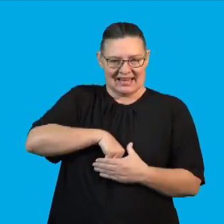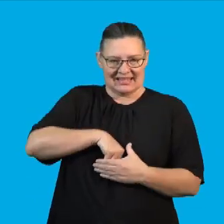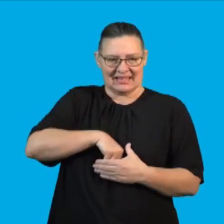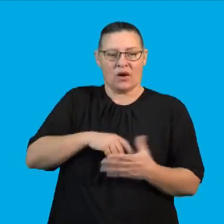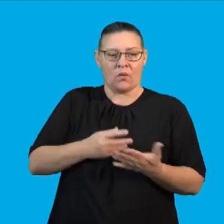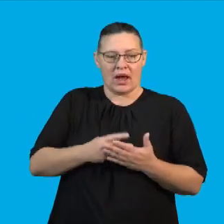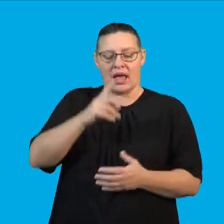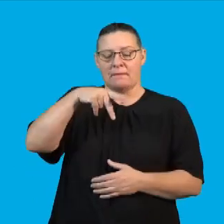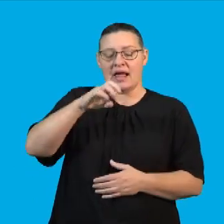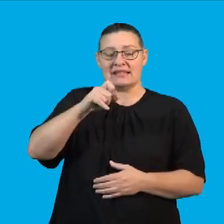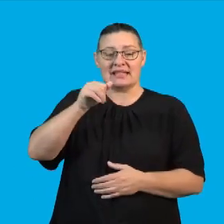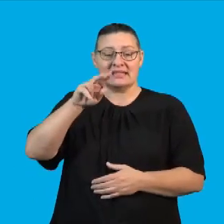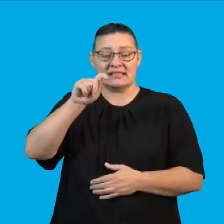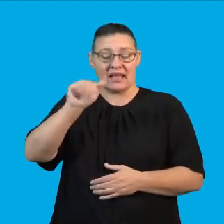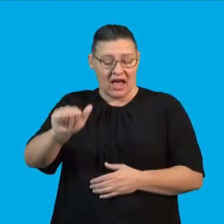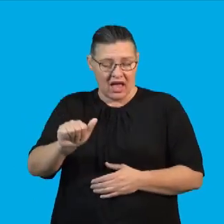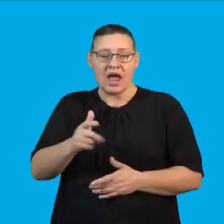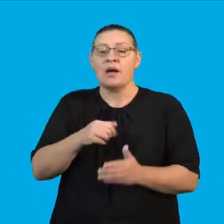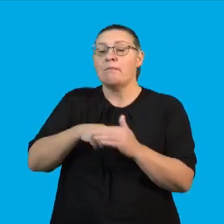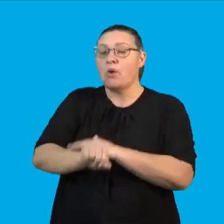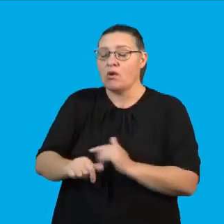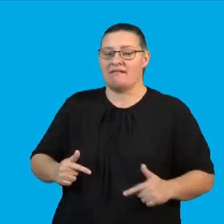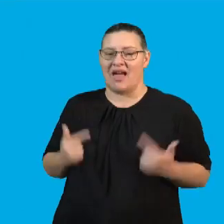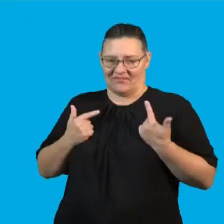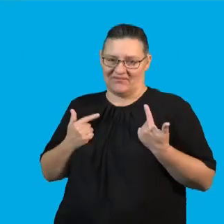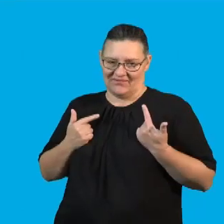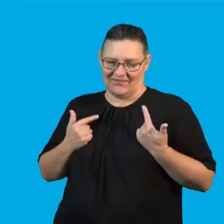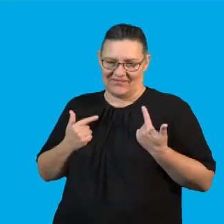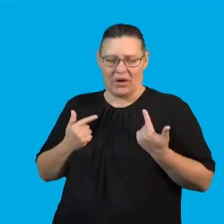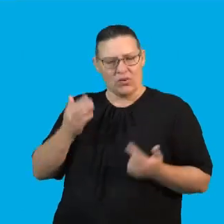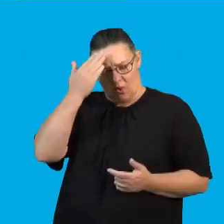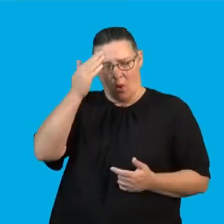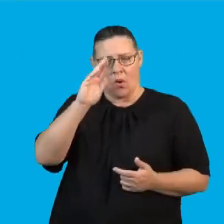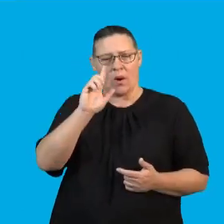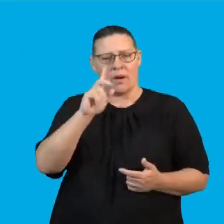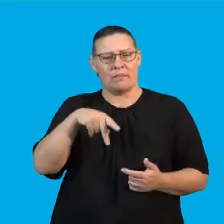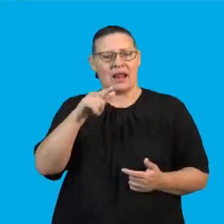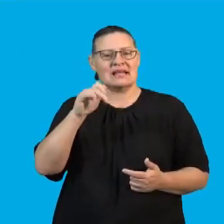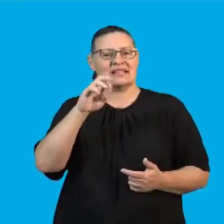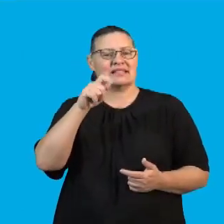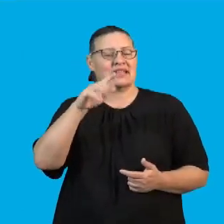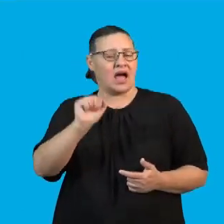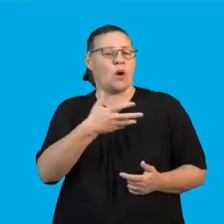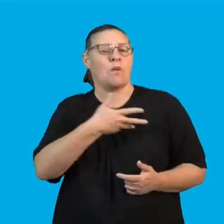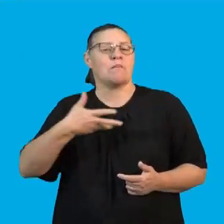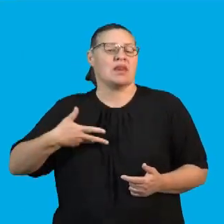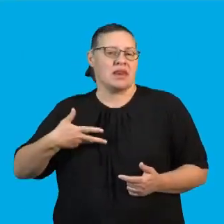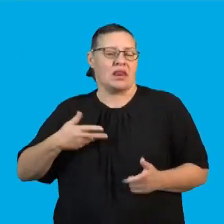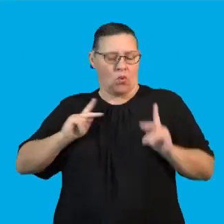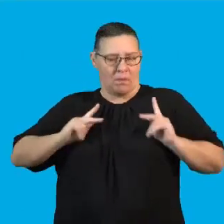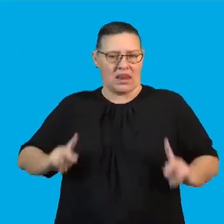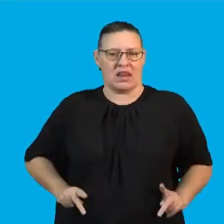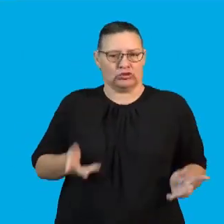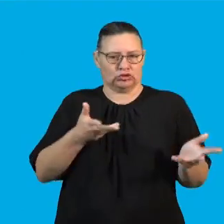and it's fed from placenta and is born alive. We know placenta, it's for mammals,